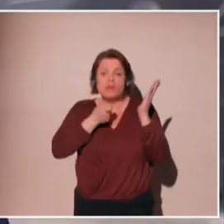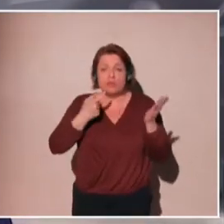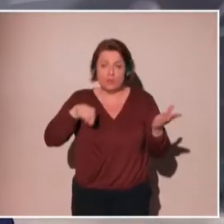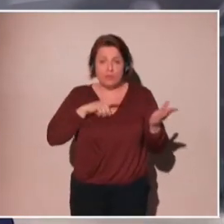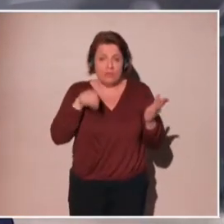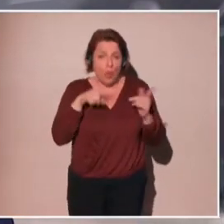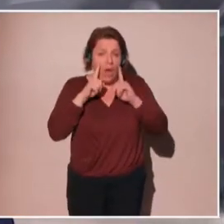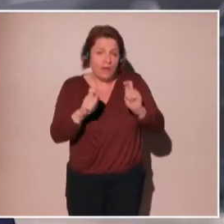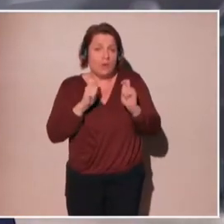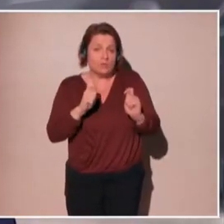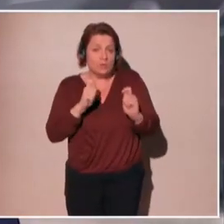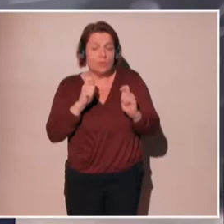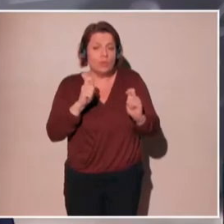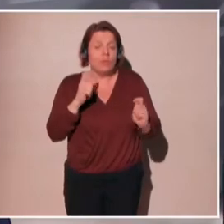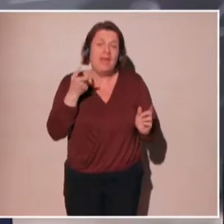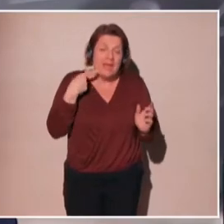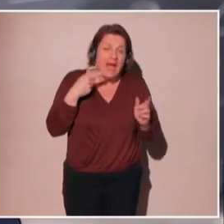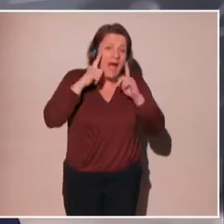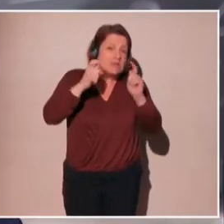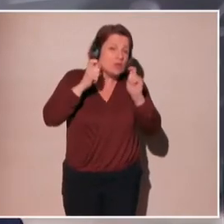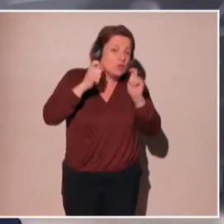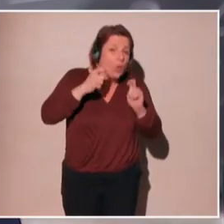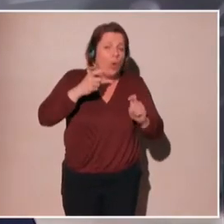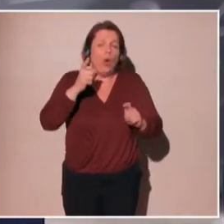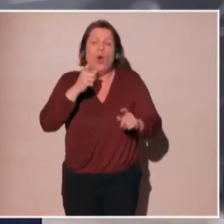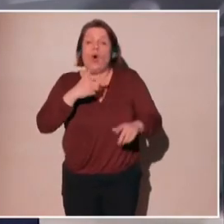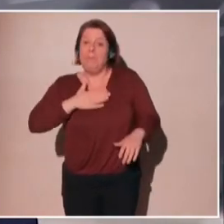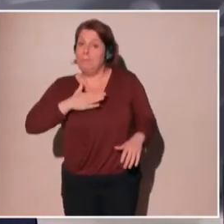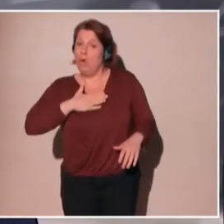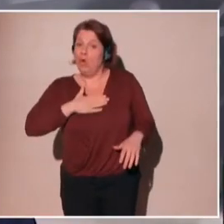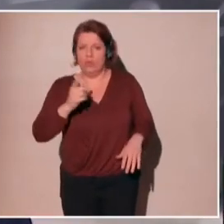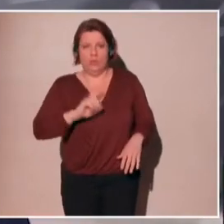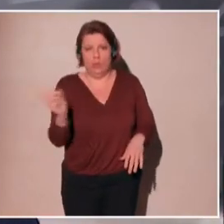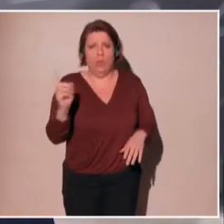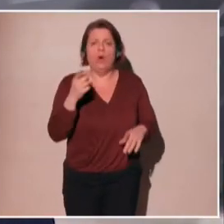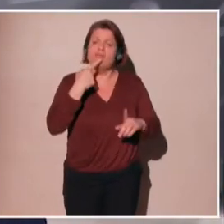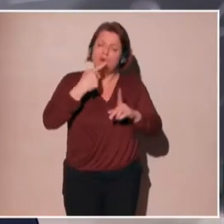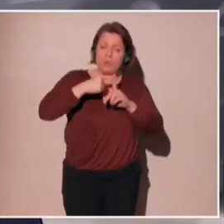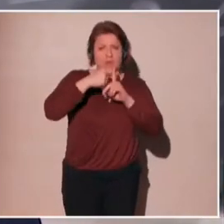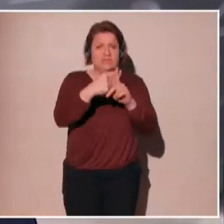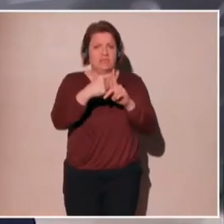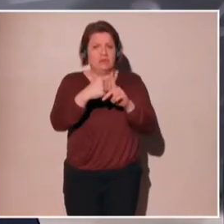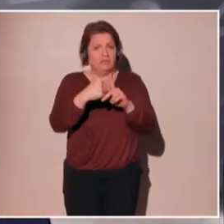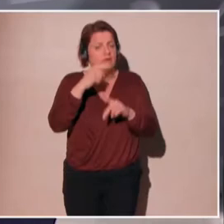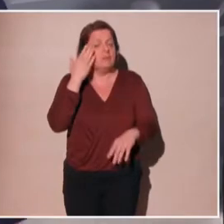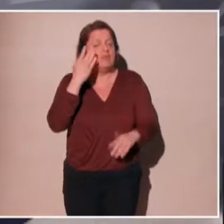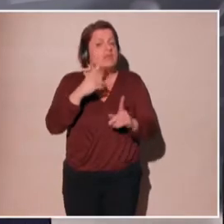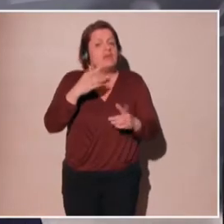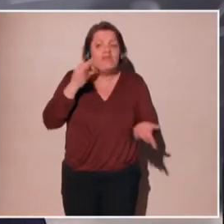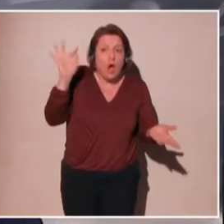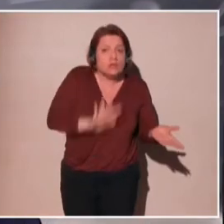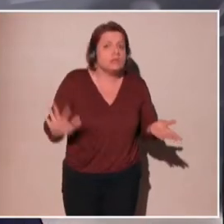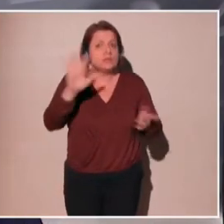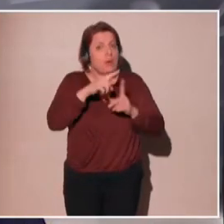be afraid. We need to be positive. Because if we are not positive in France and in Europe, we will freeze